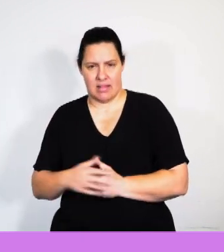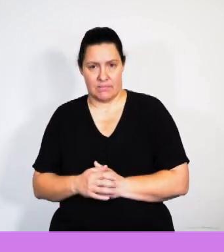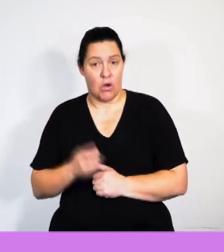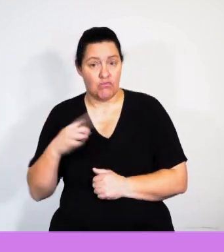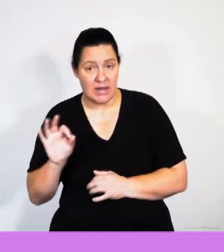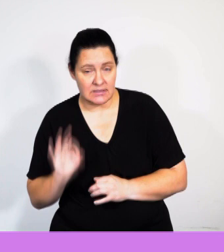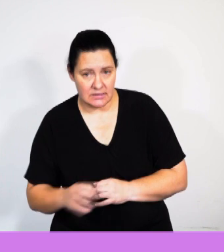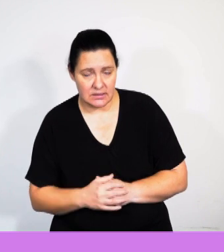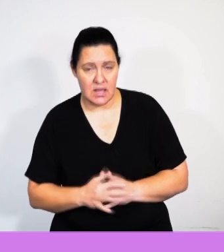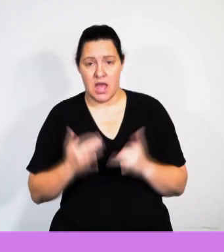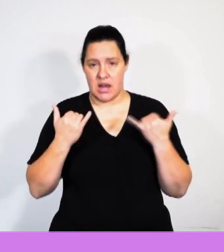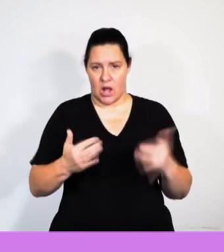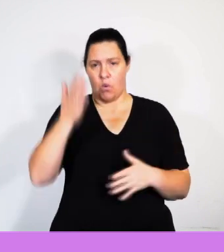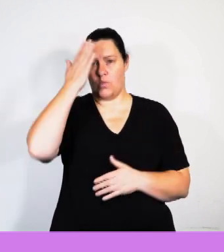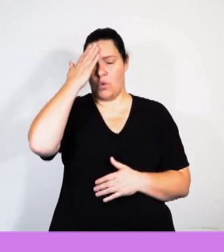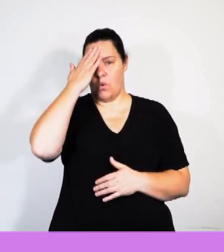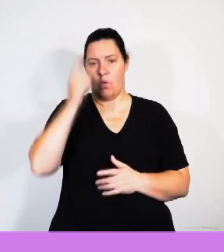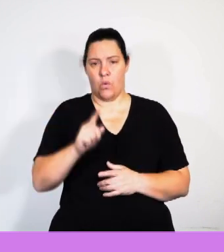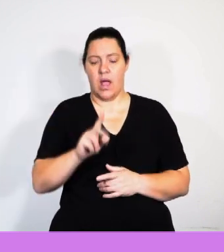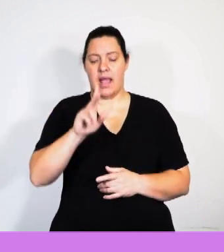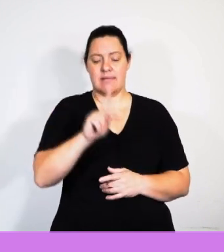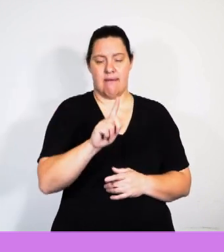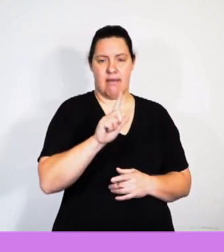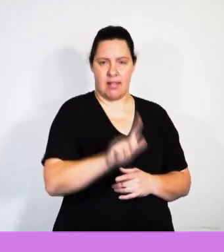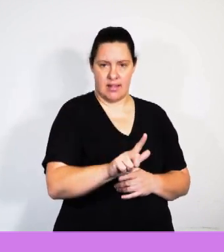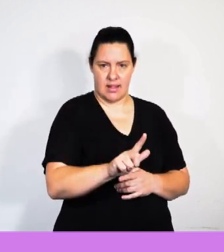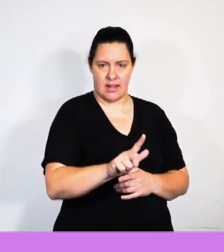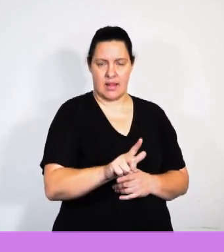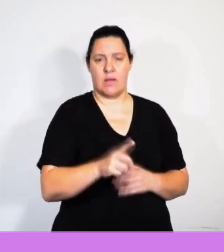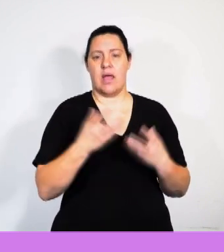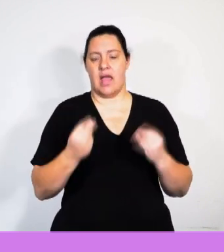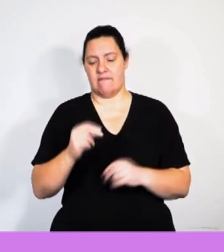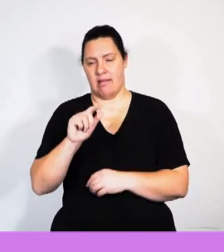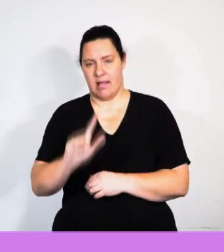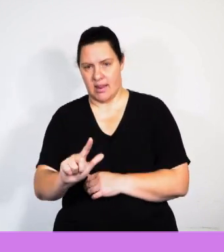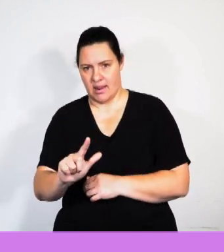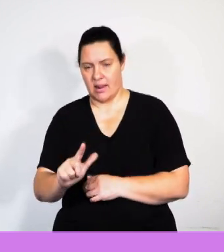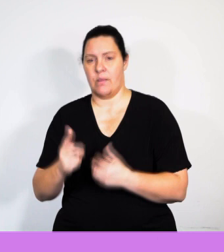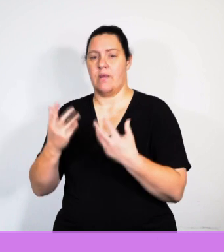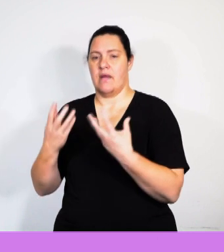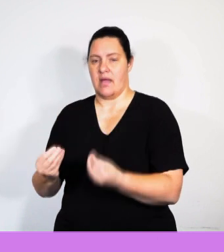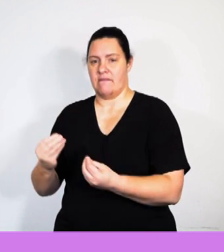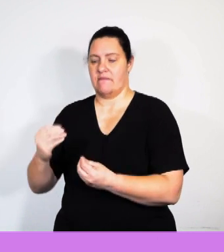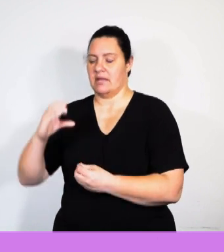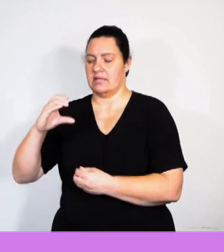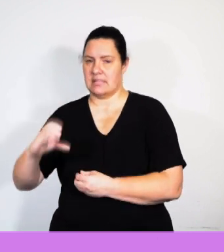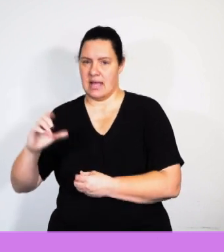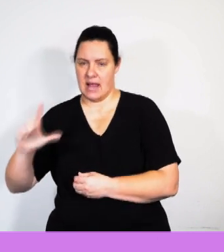milliliters? Right. Now we now work with kiloliters. We have liters, we